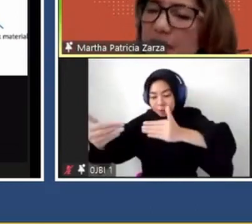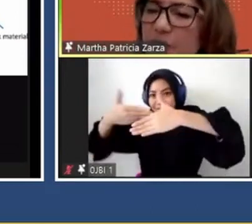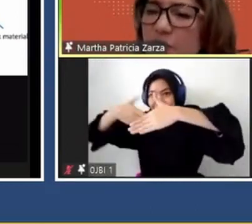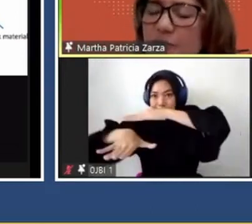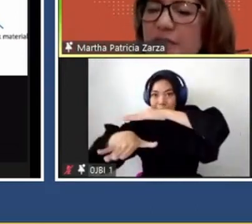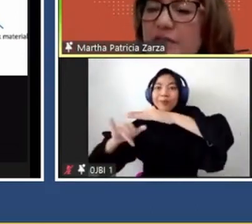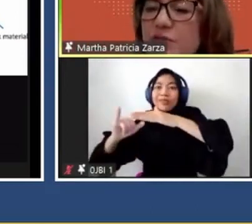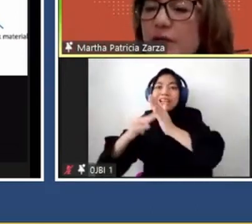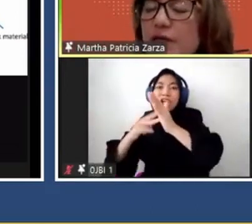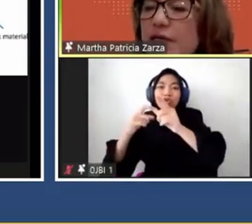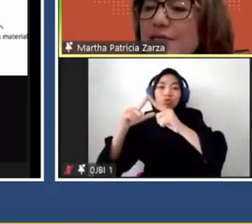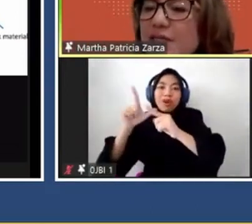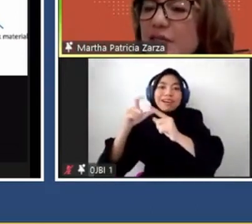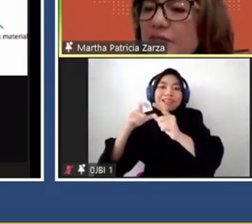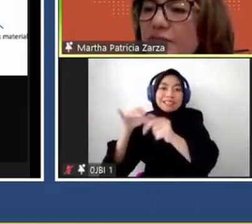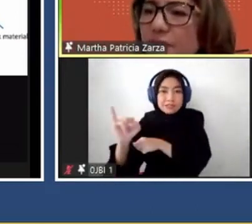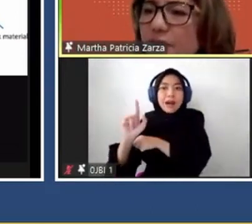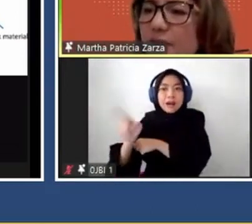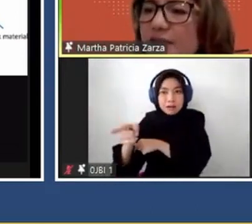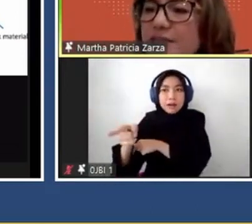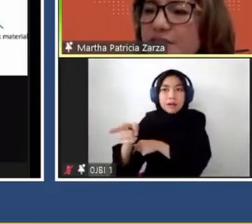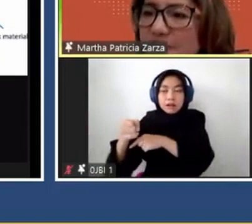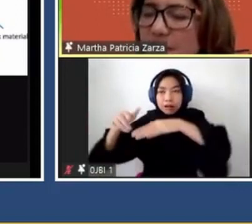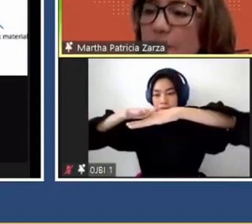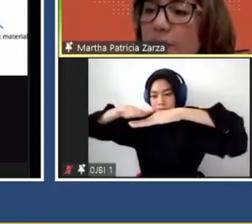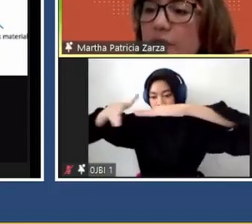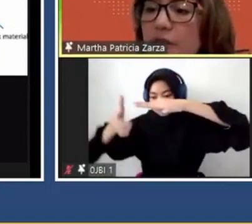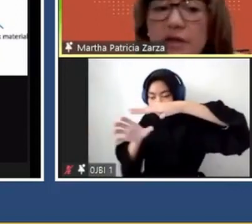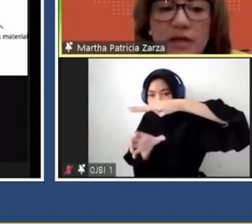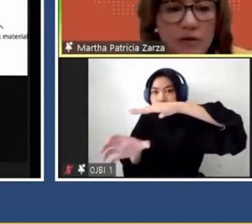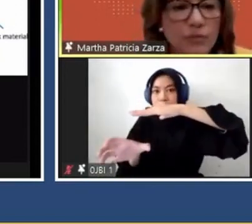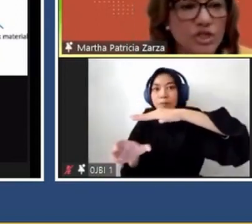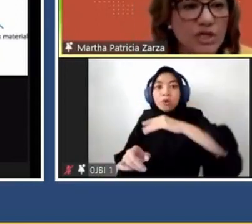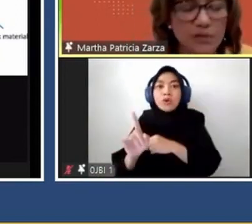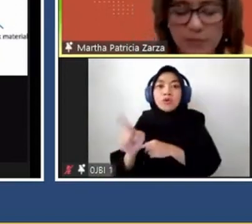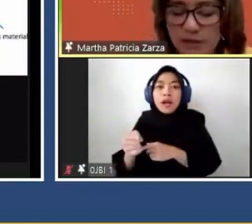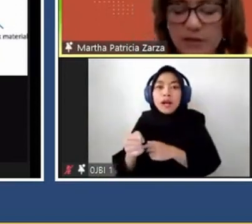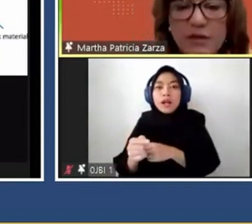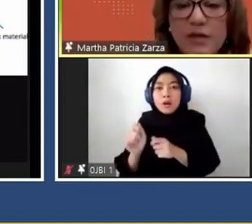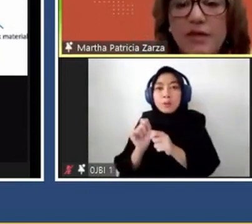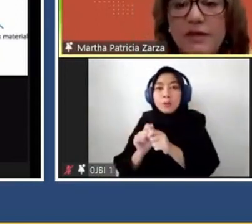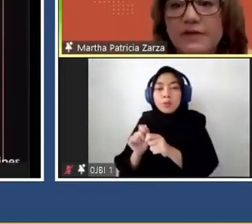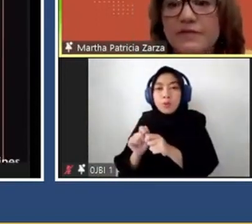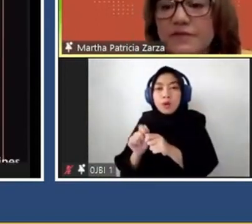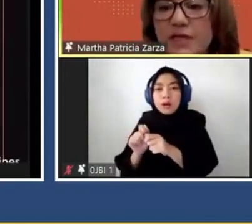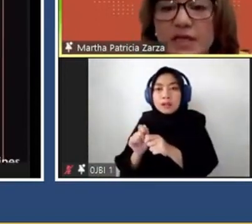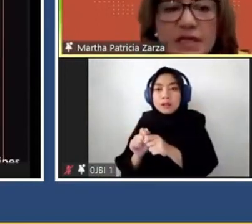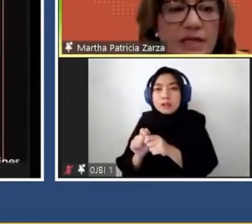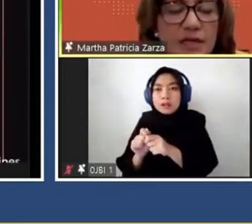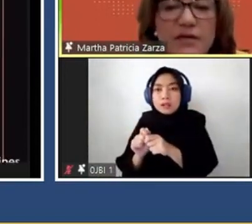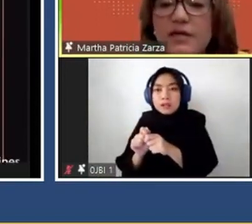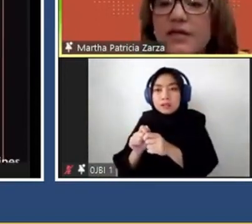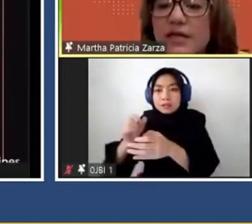The main improvement in this one is the flue equalizer system, which can be